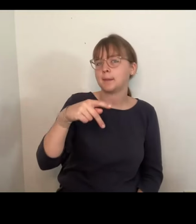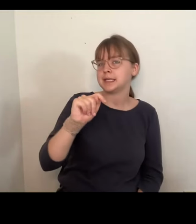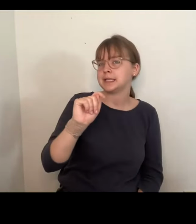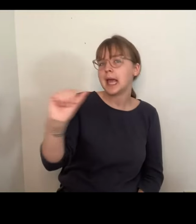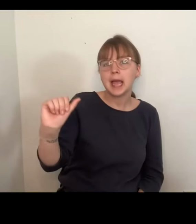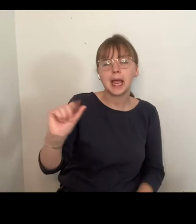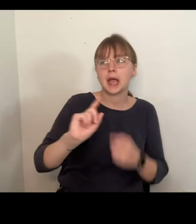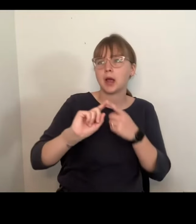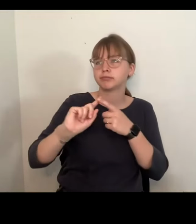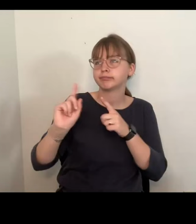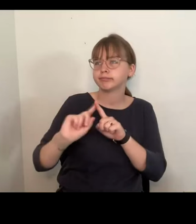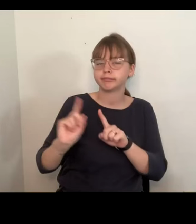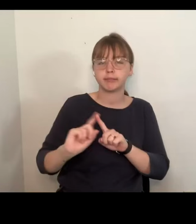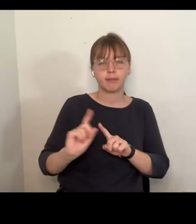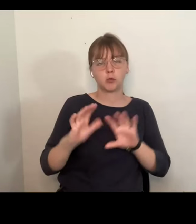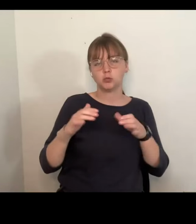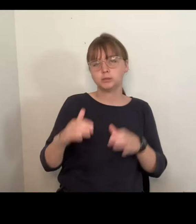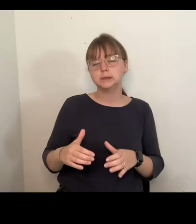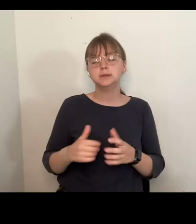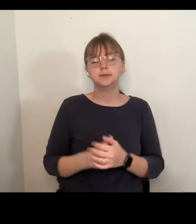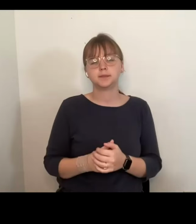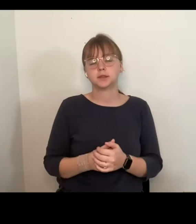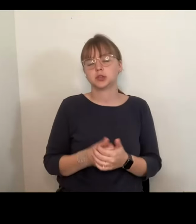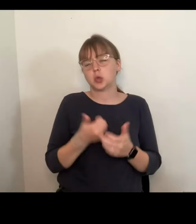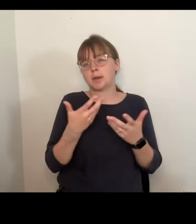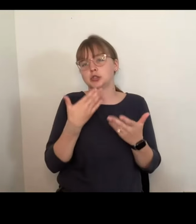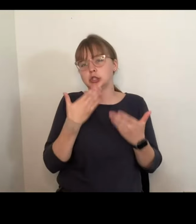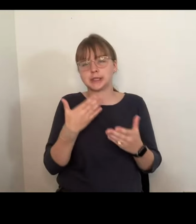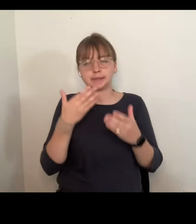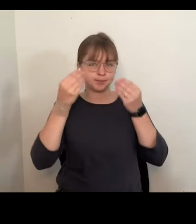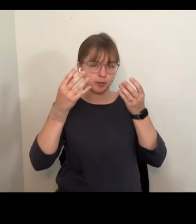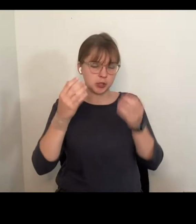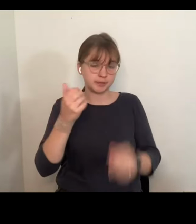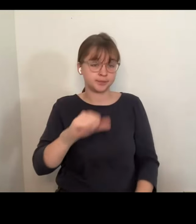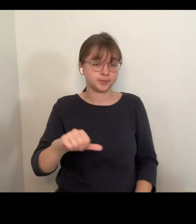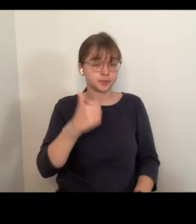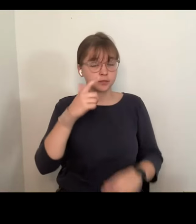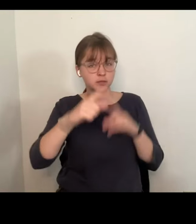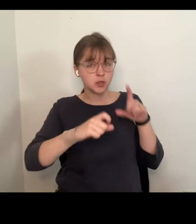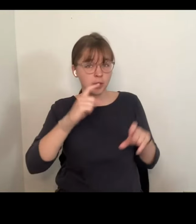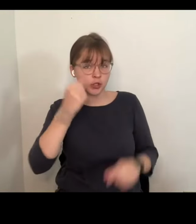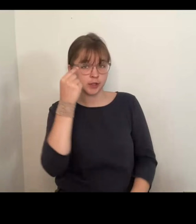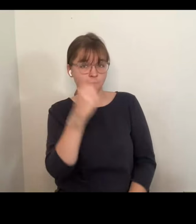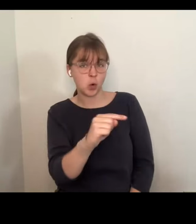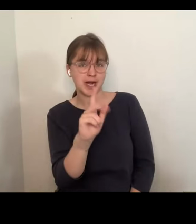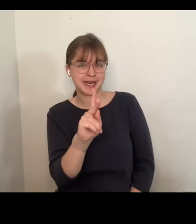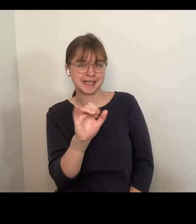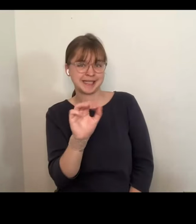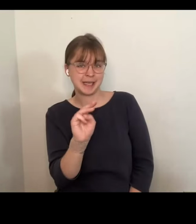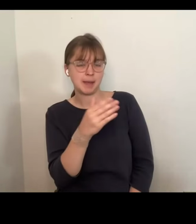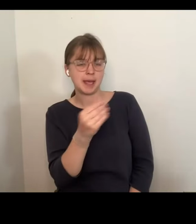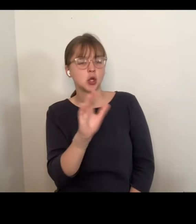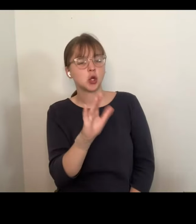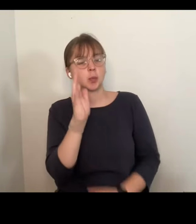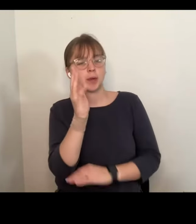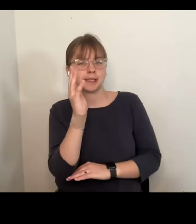such a wealth of great information. Any questions for Kim in her presentation?